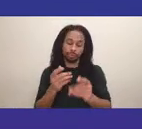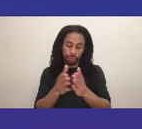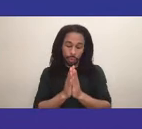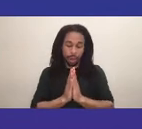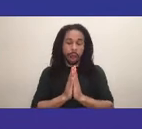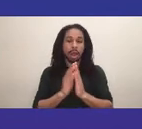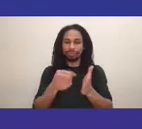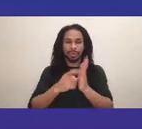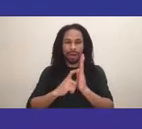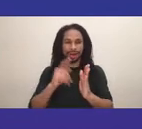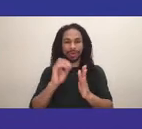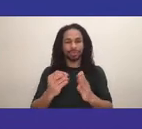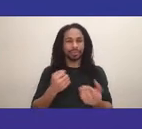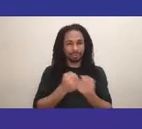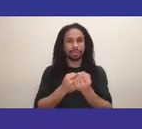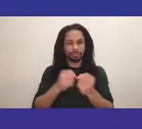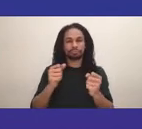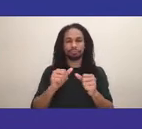proper recovery.